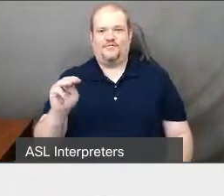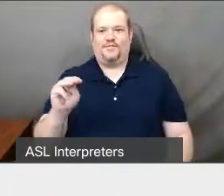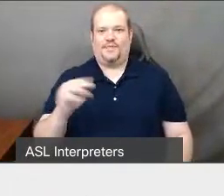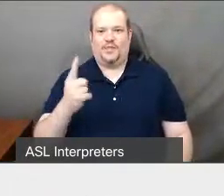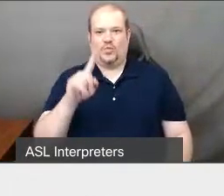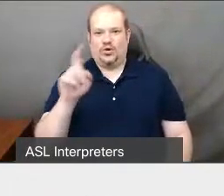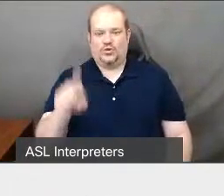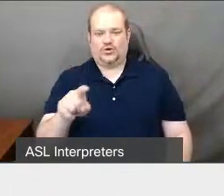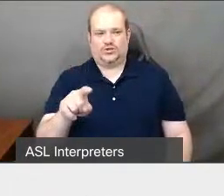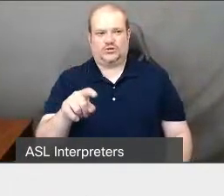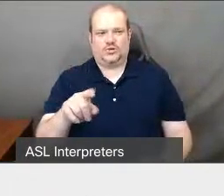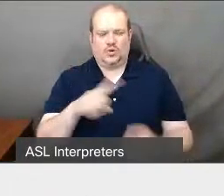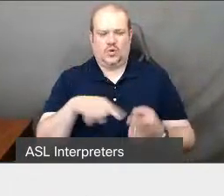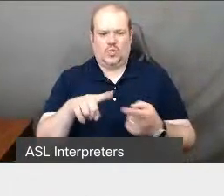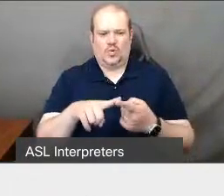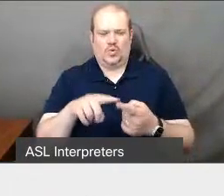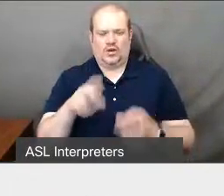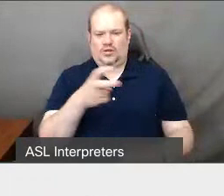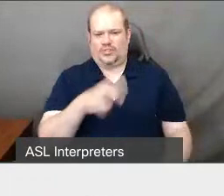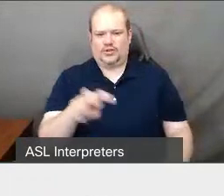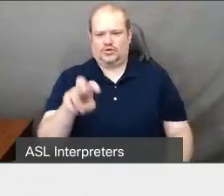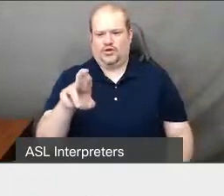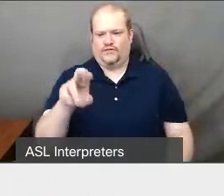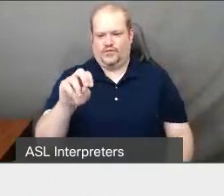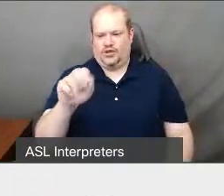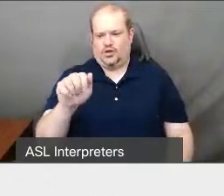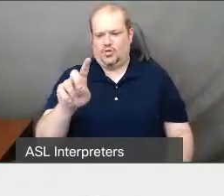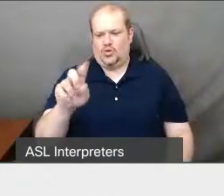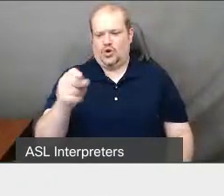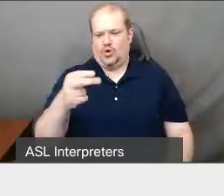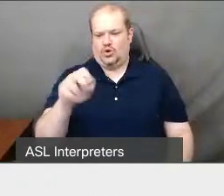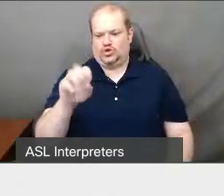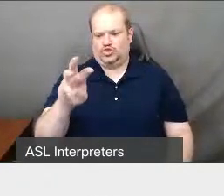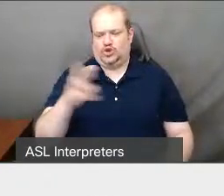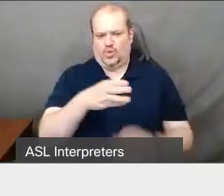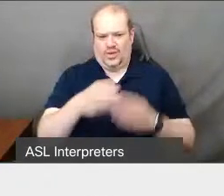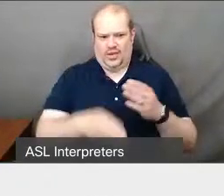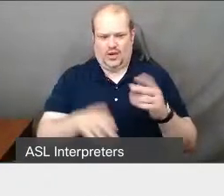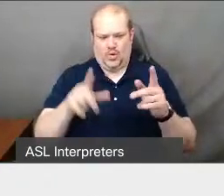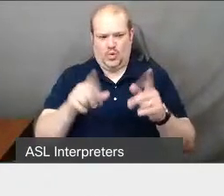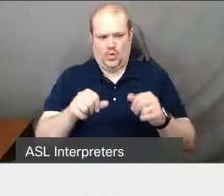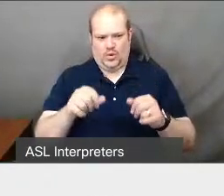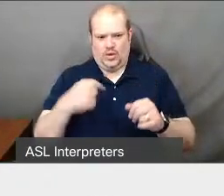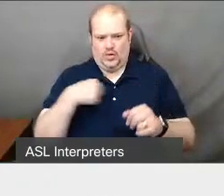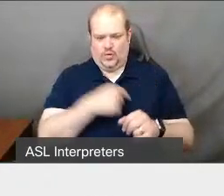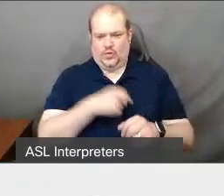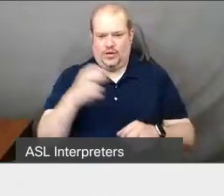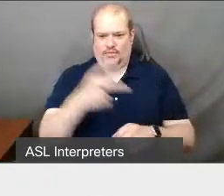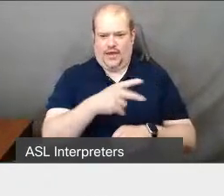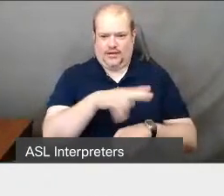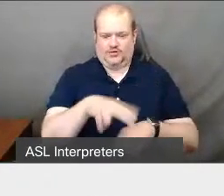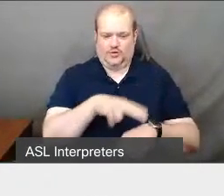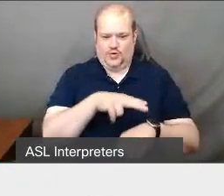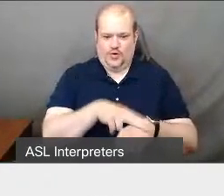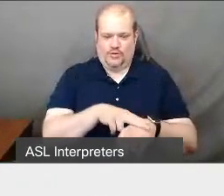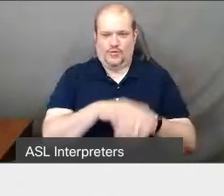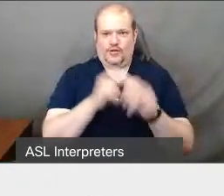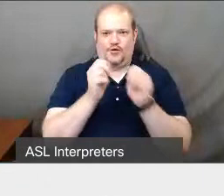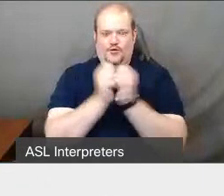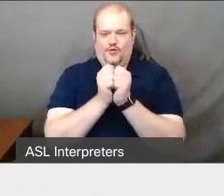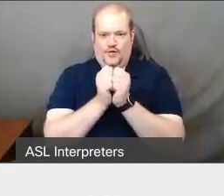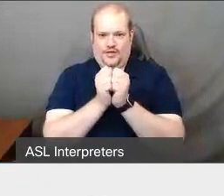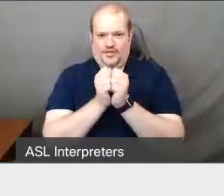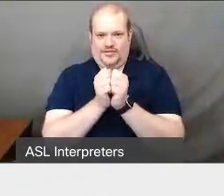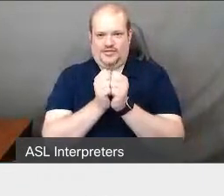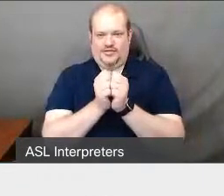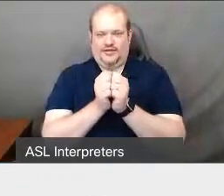One question. When does the traveling road show end? When will we get back to normal in the